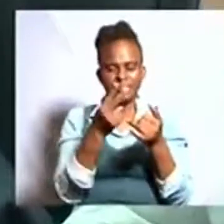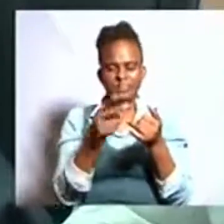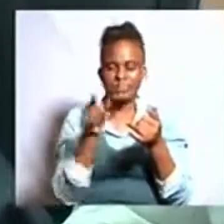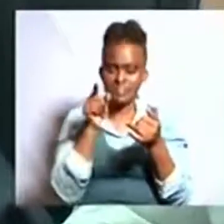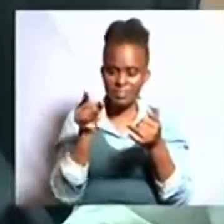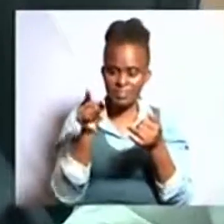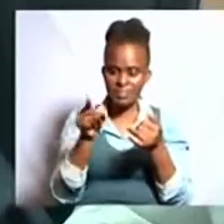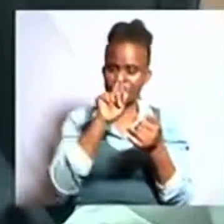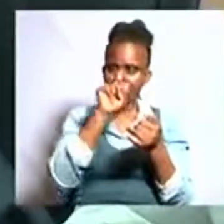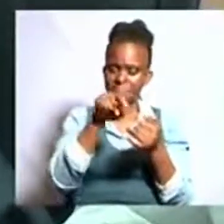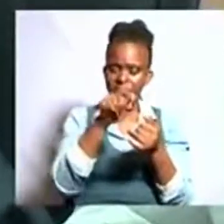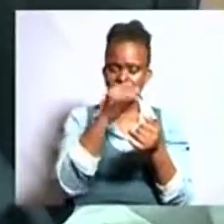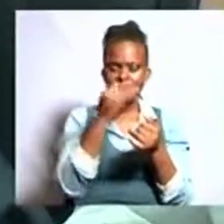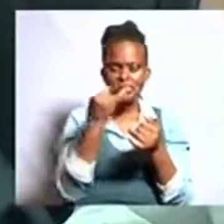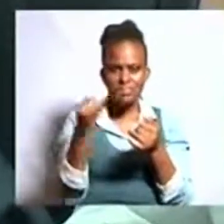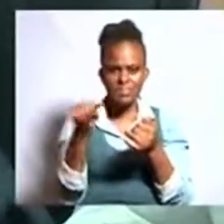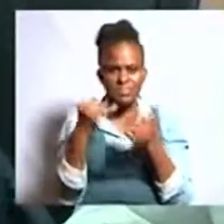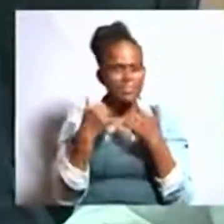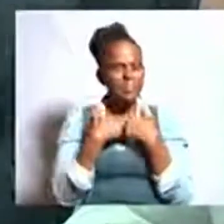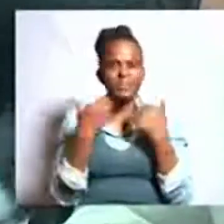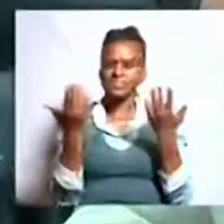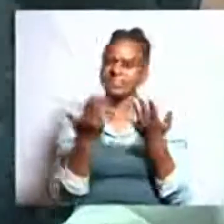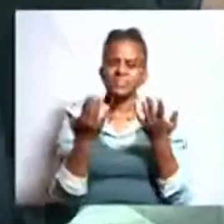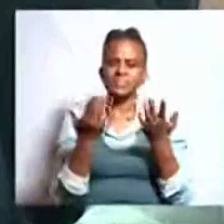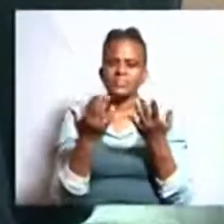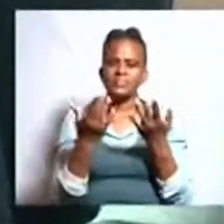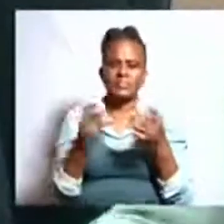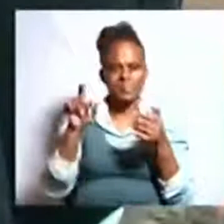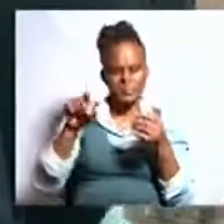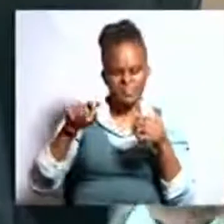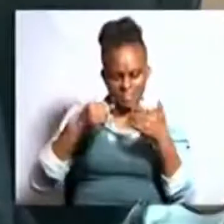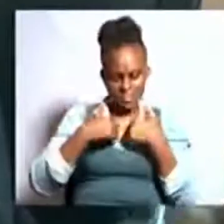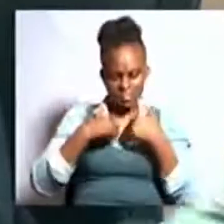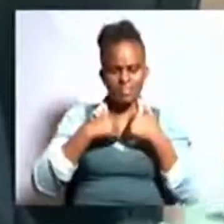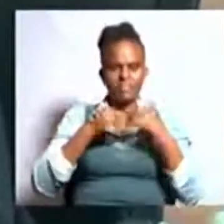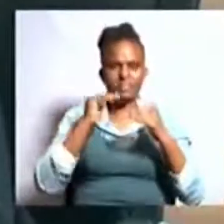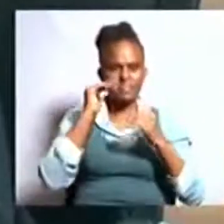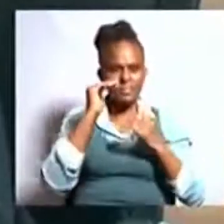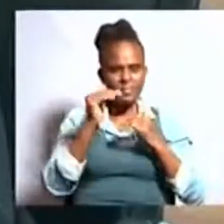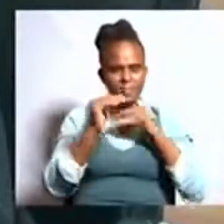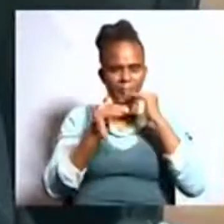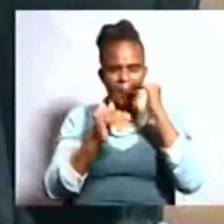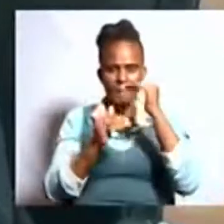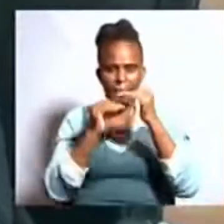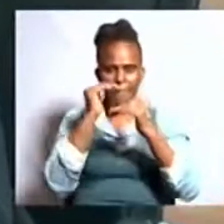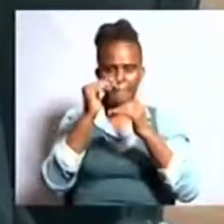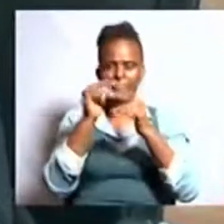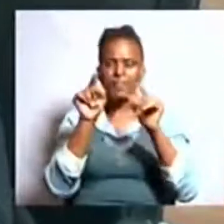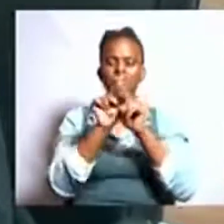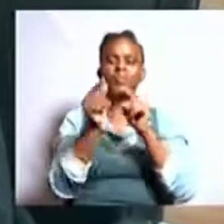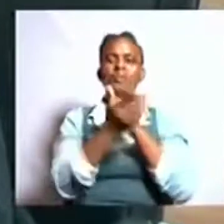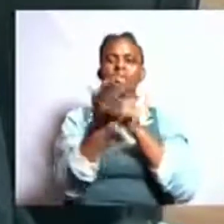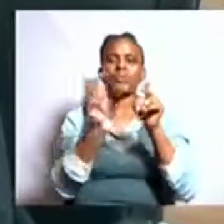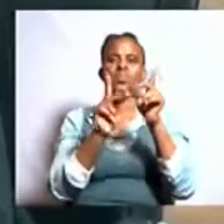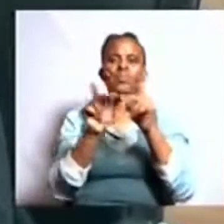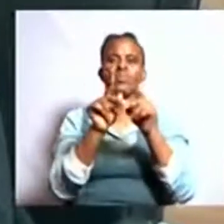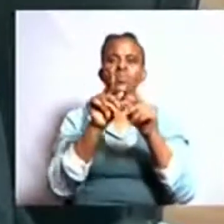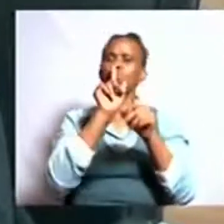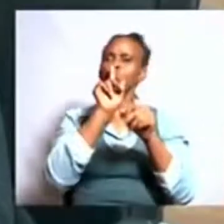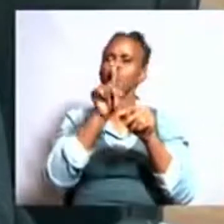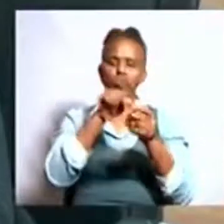an insurance issue. It's got nothing to do with the you need to have practical steps that will get these people to